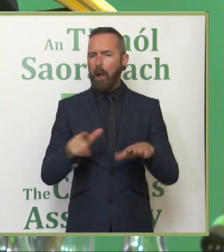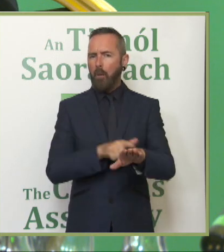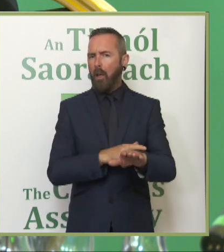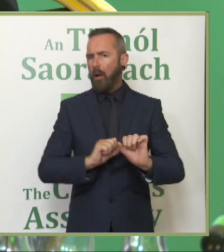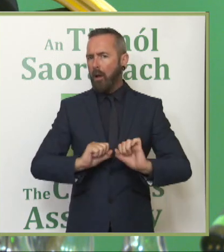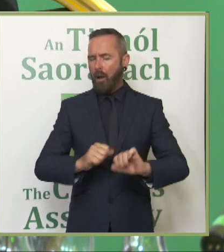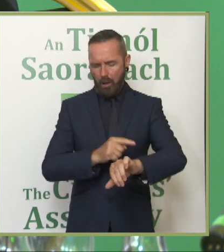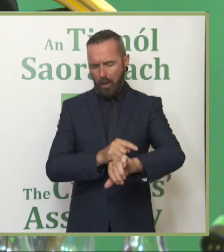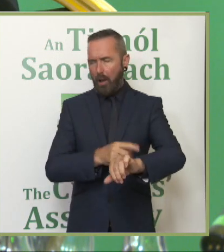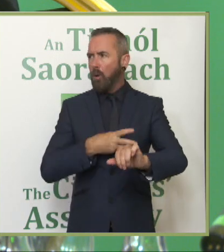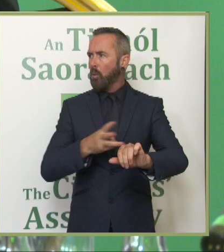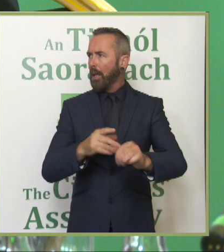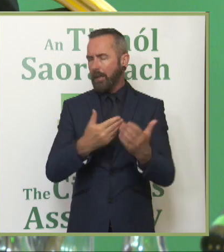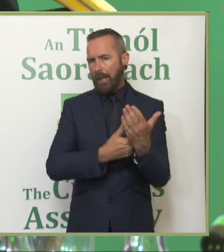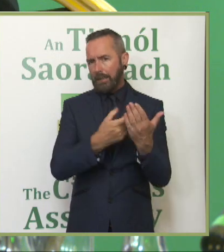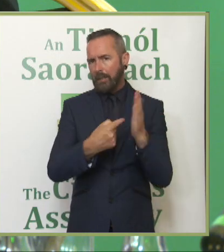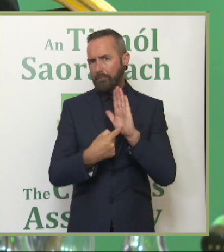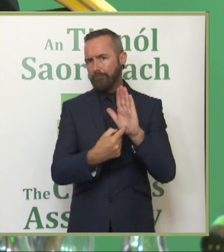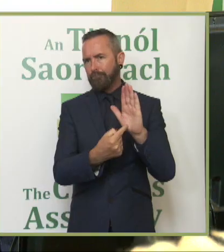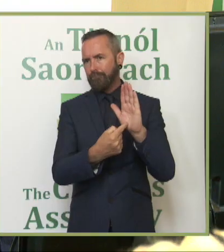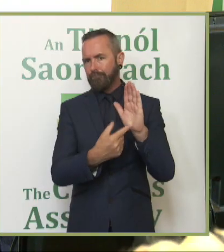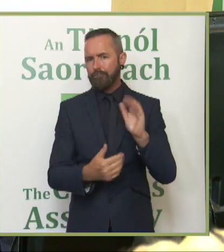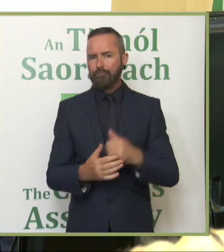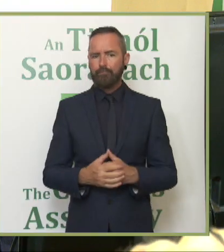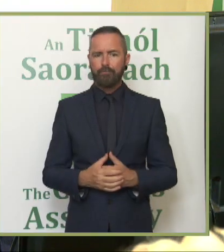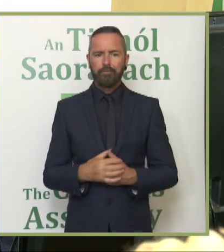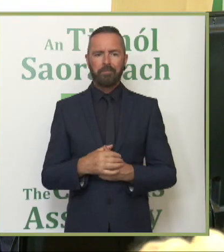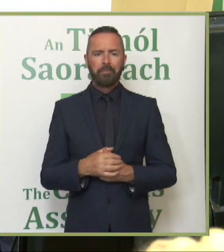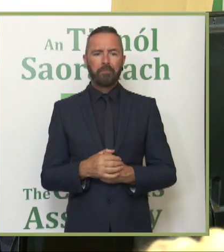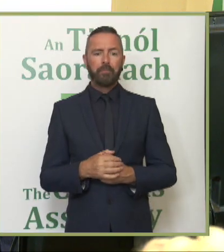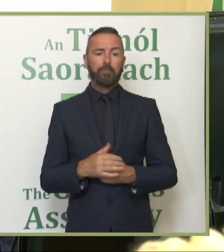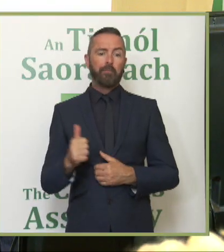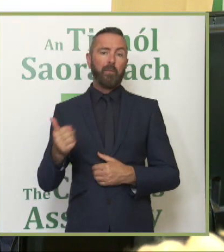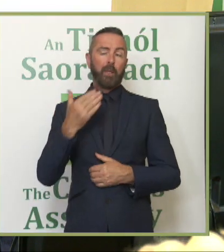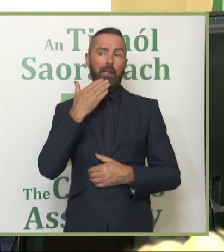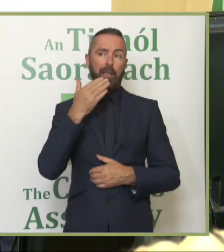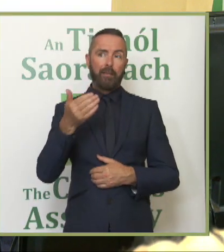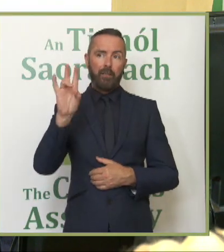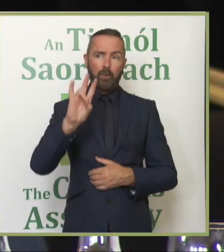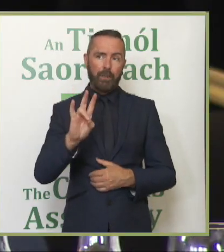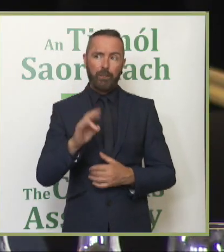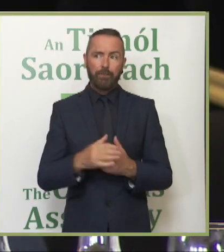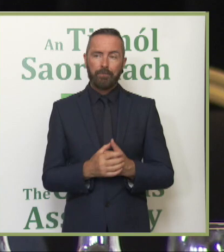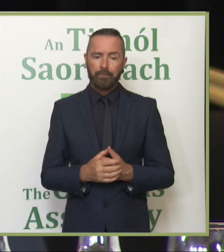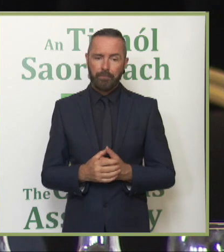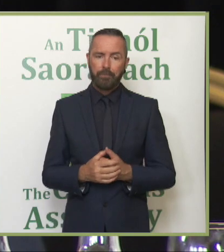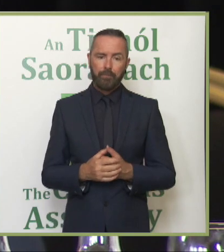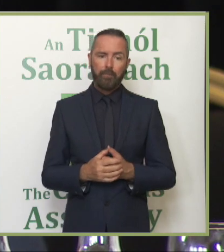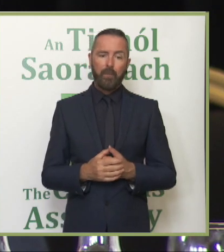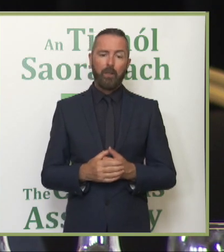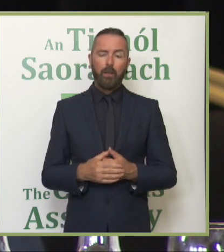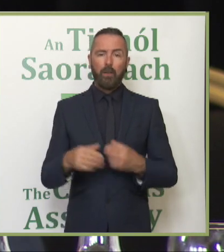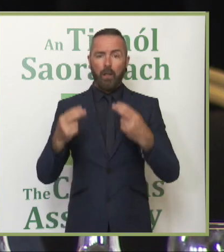we expect that legislation, and what will be better? Yeah, okay, thanks for that. Yeah, so initially,